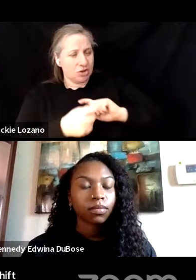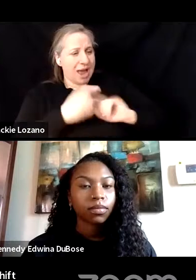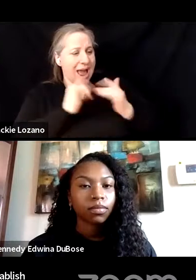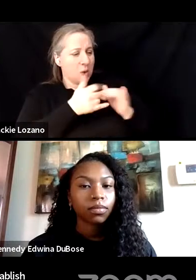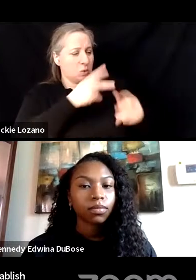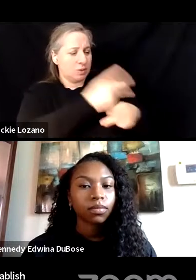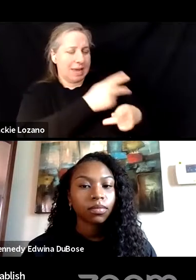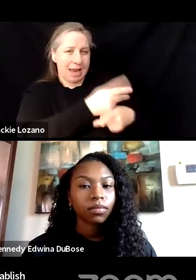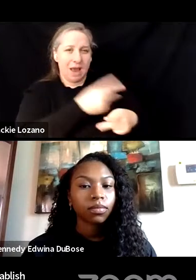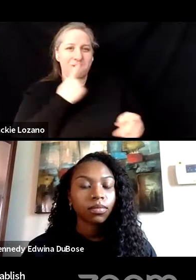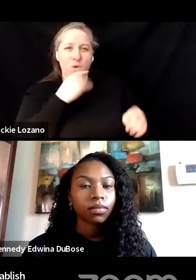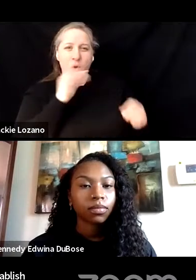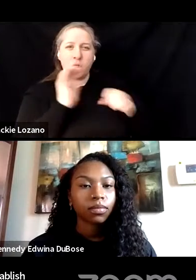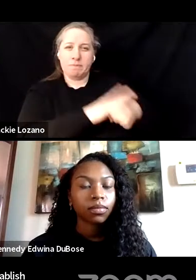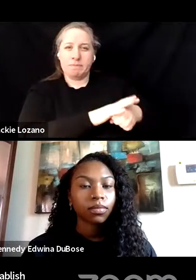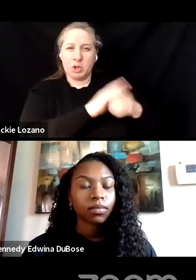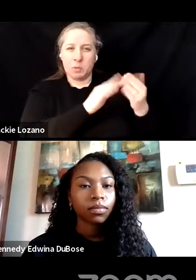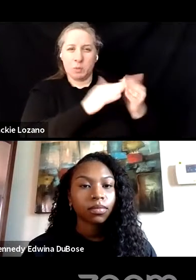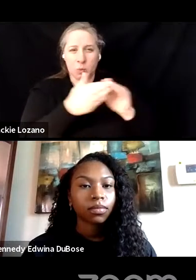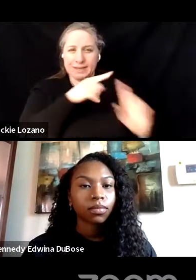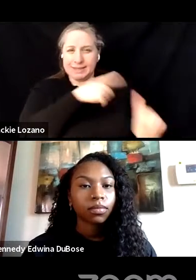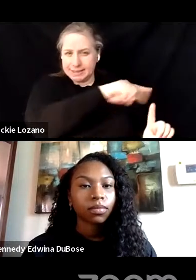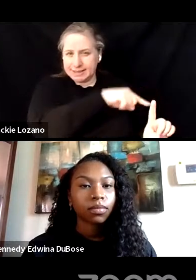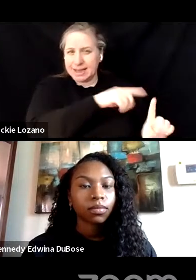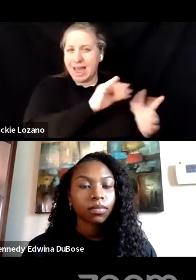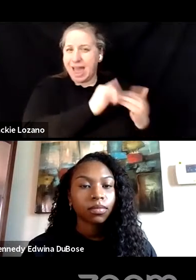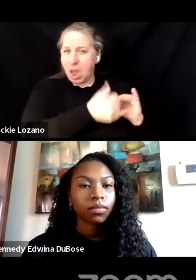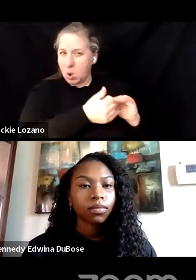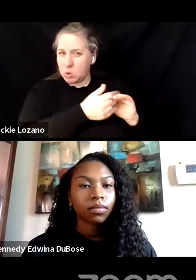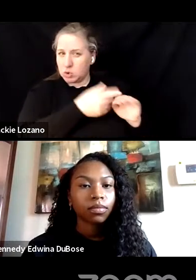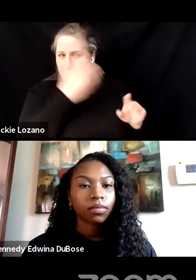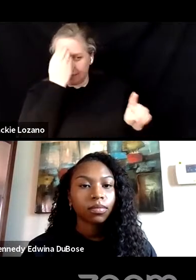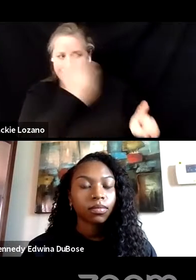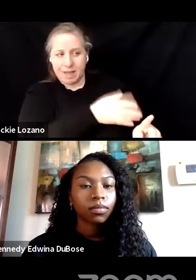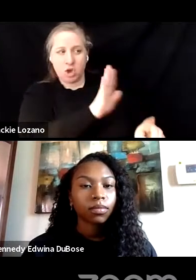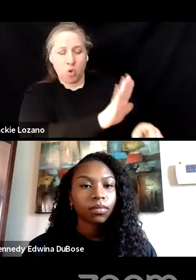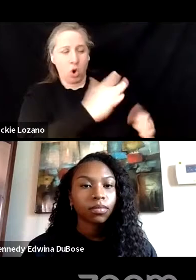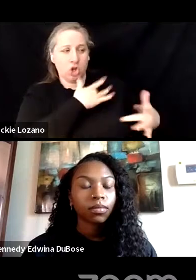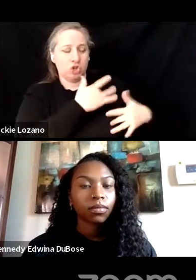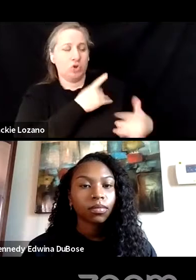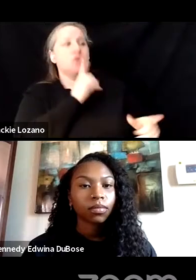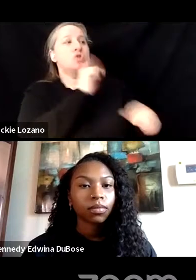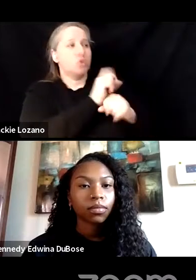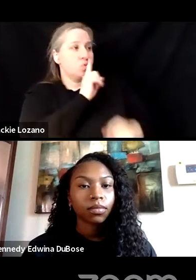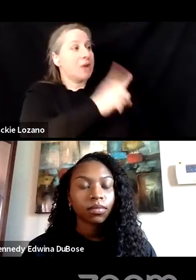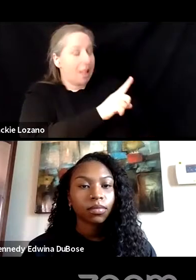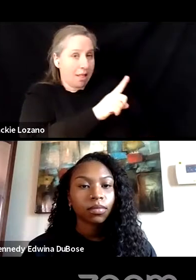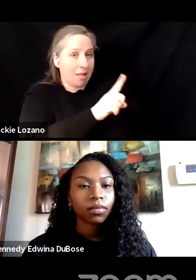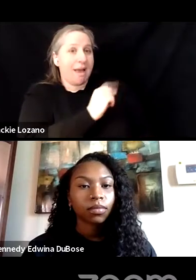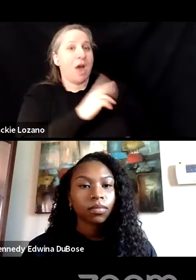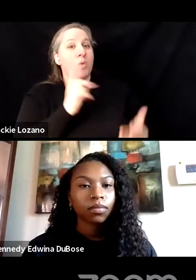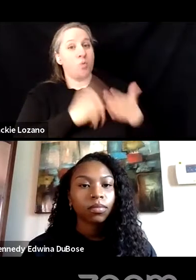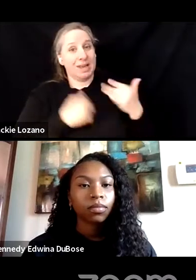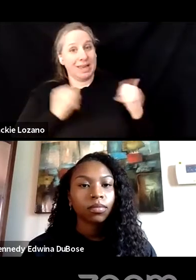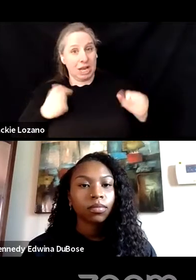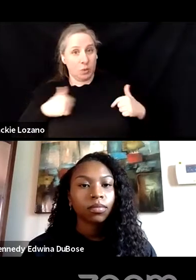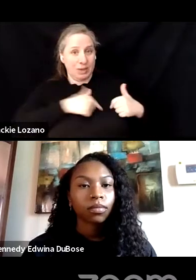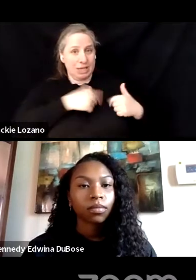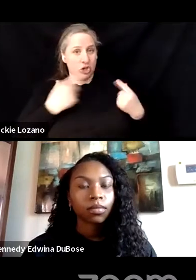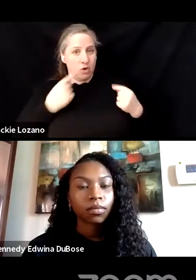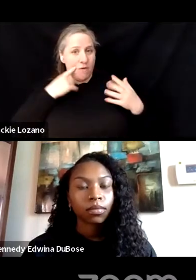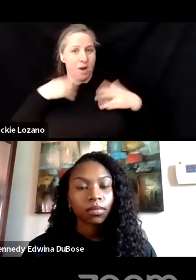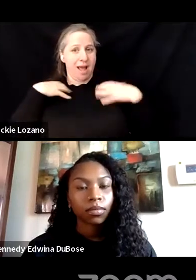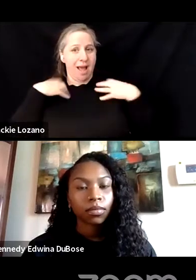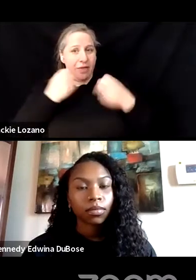communities, how do we then convey that this concern is real? And what can we do as healthcare providers or as